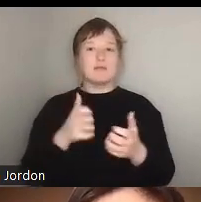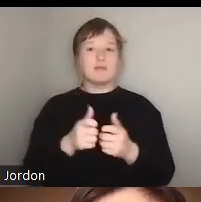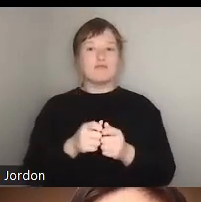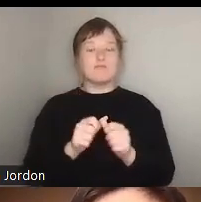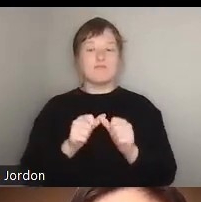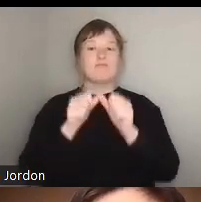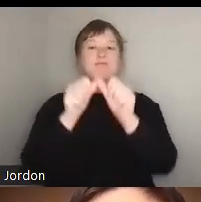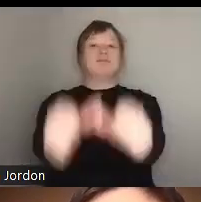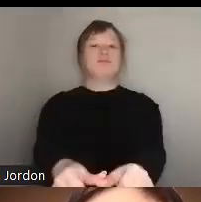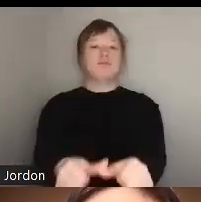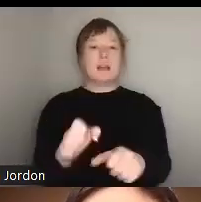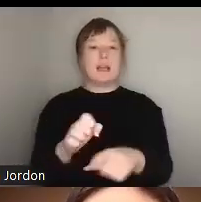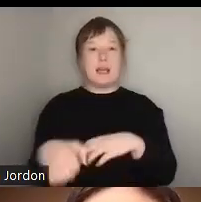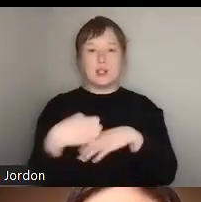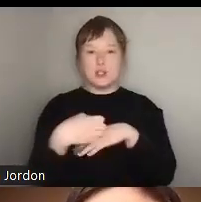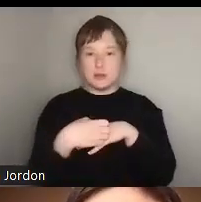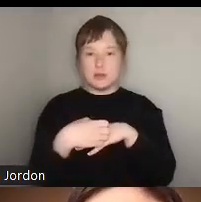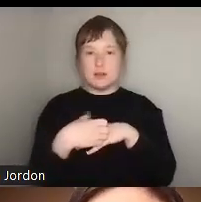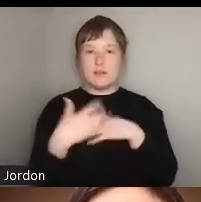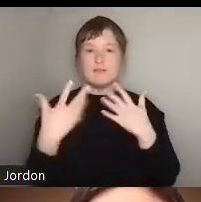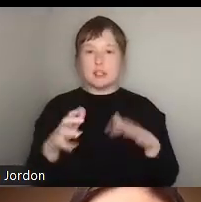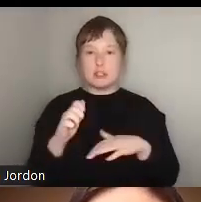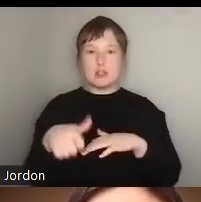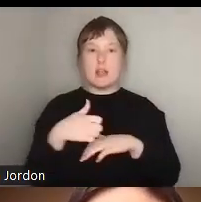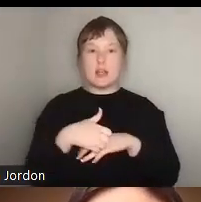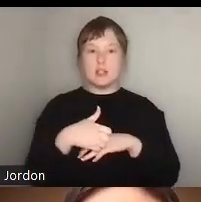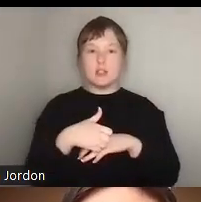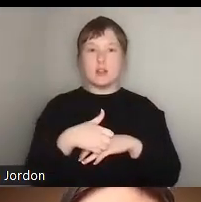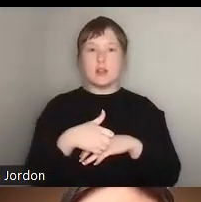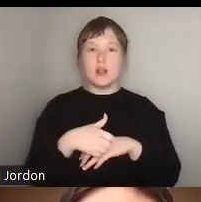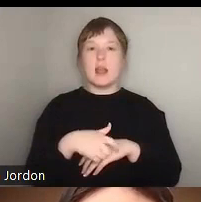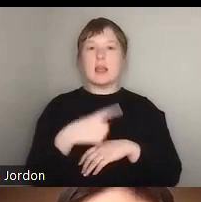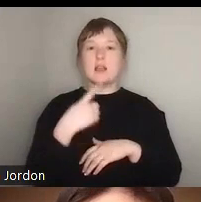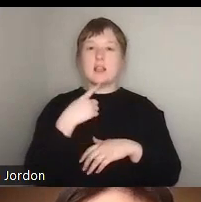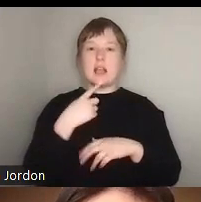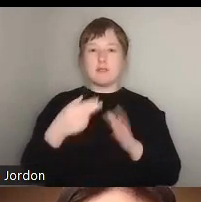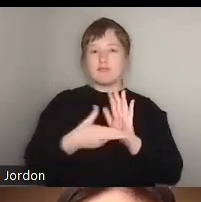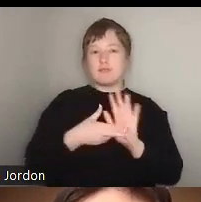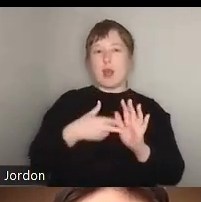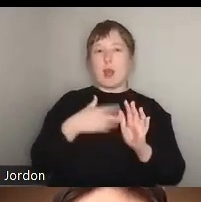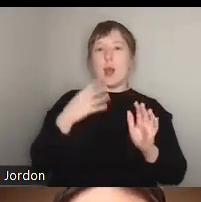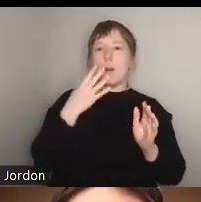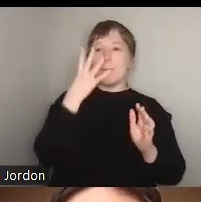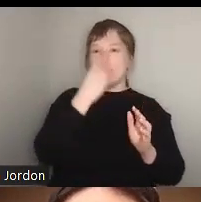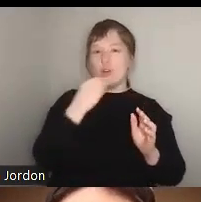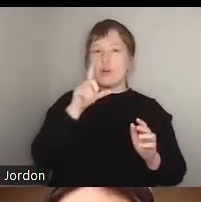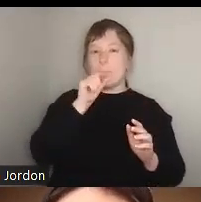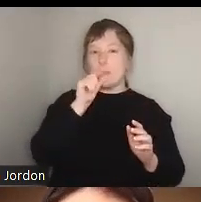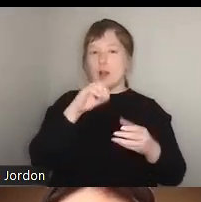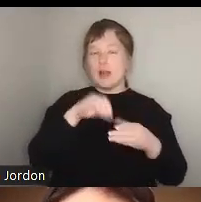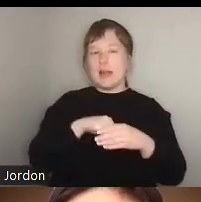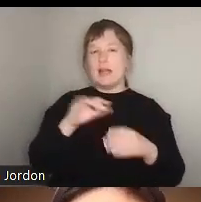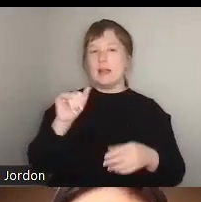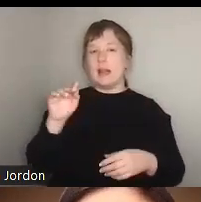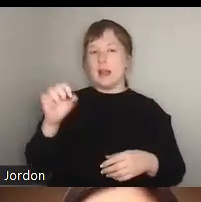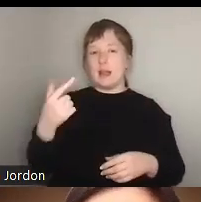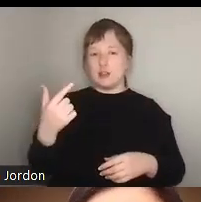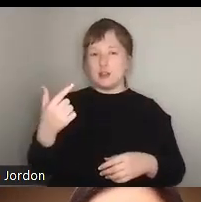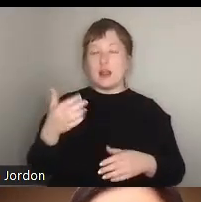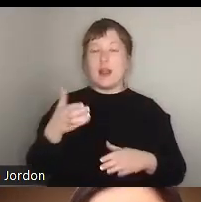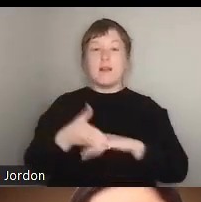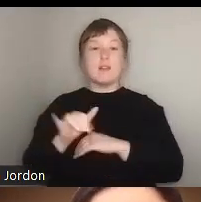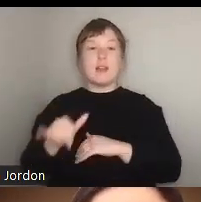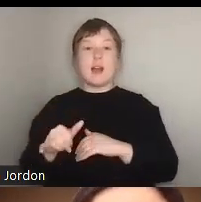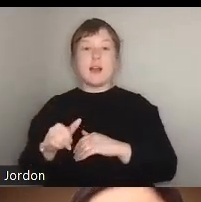engagement. After we had become engaged, he started referring to me as a pretty bird in a cage. And after that, the emotional and verbal abuse that I was